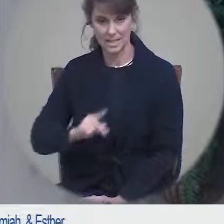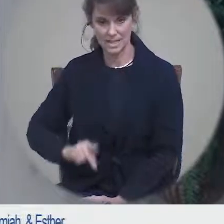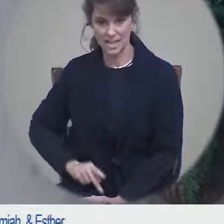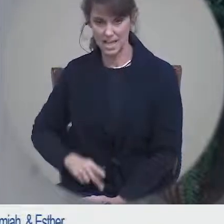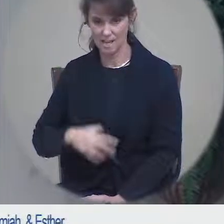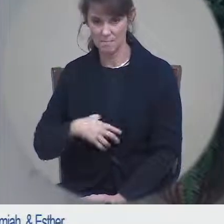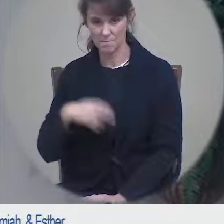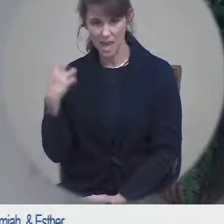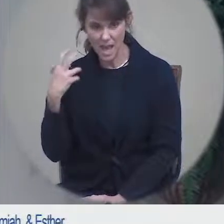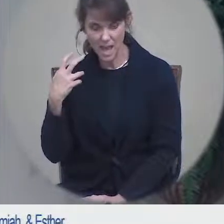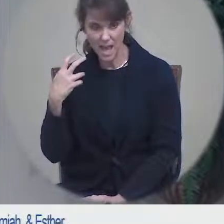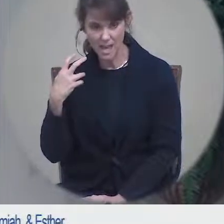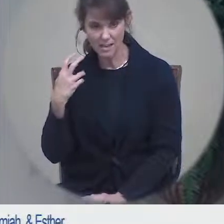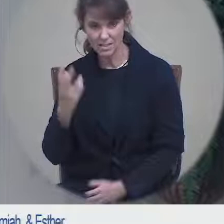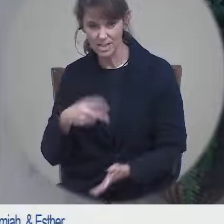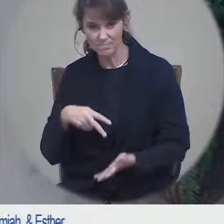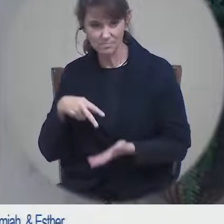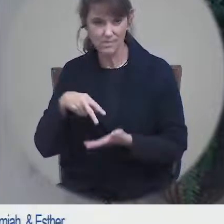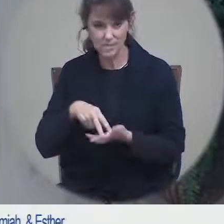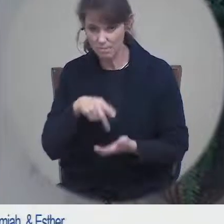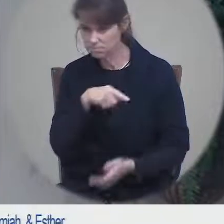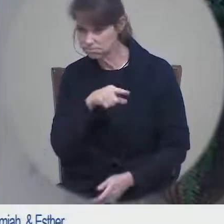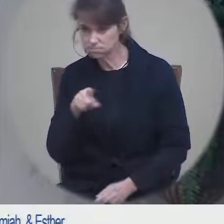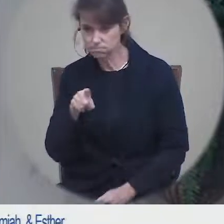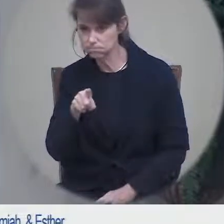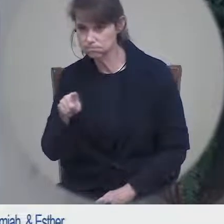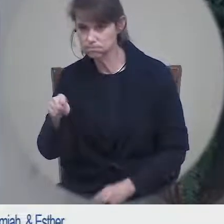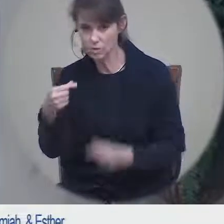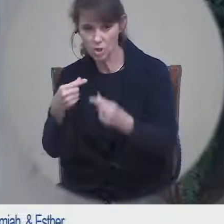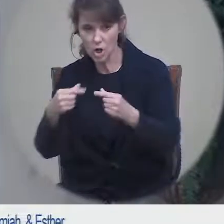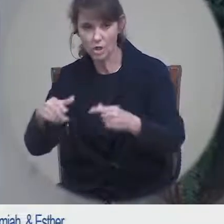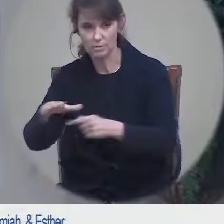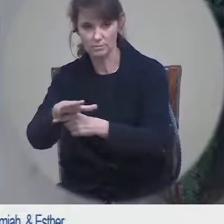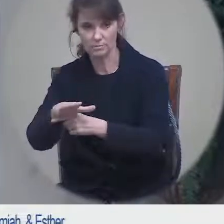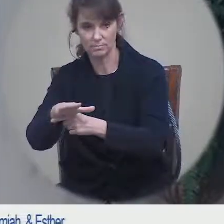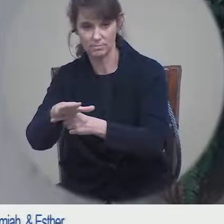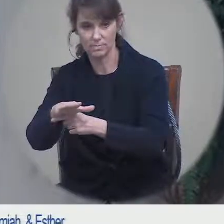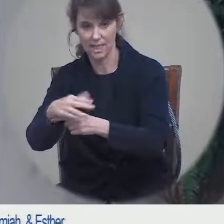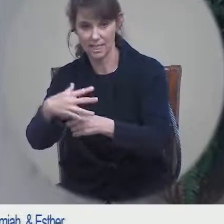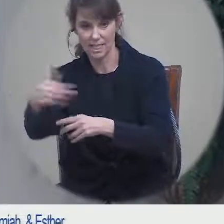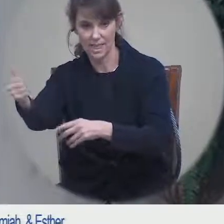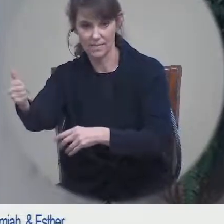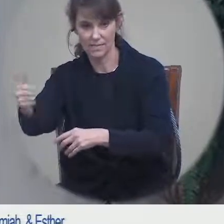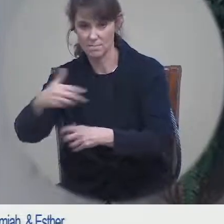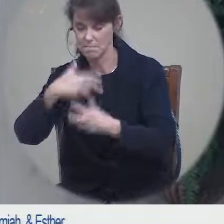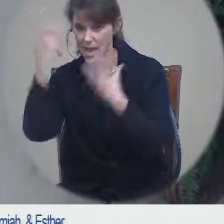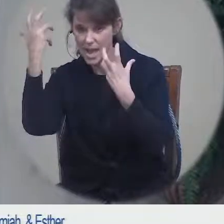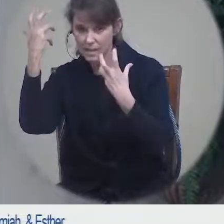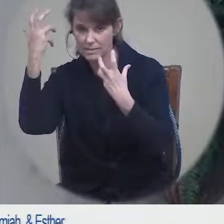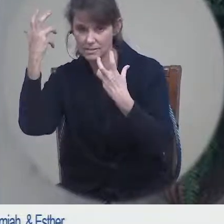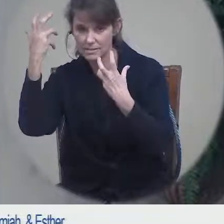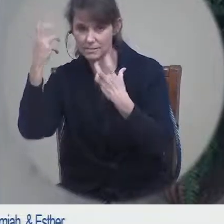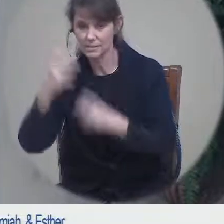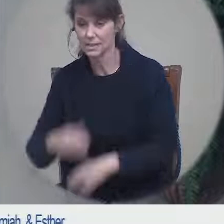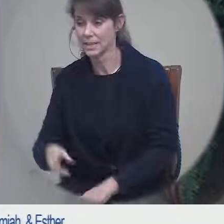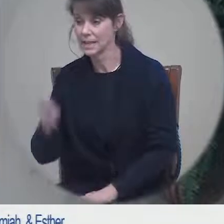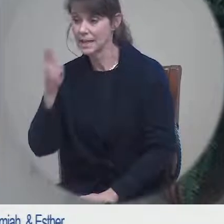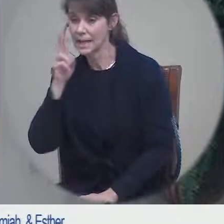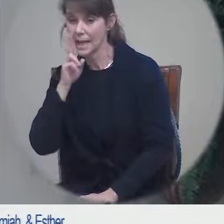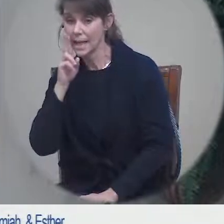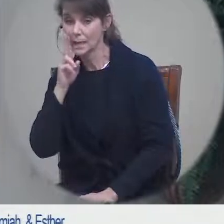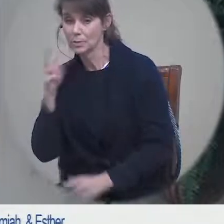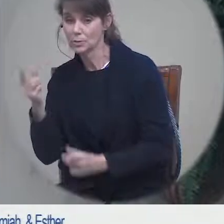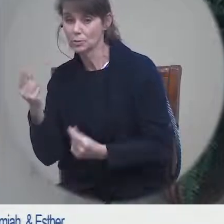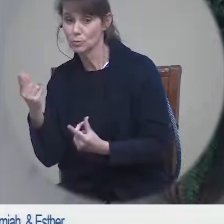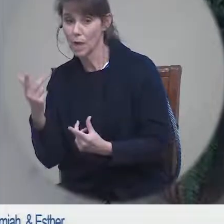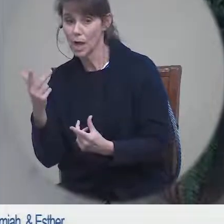and Haman falls at the feet of Queen Esther. Now, to kind of understand this story, most nobility, even at this time,